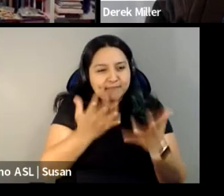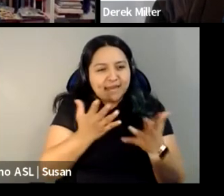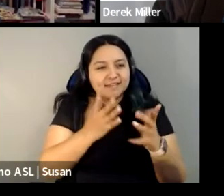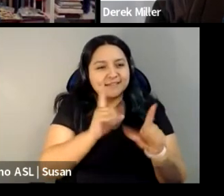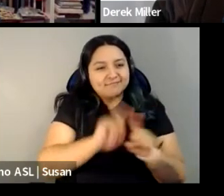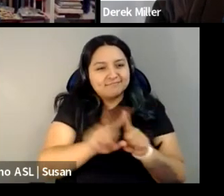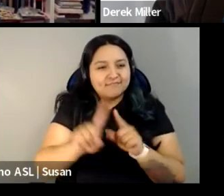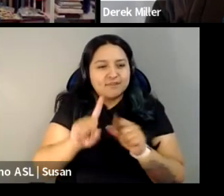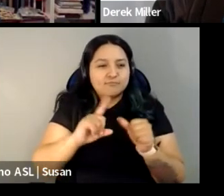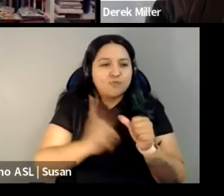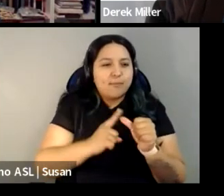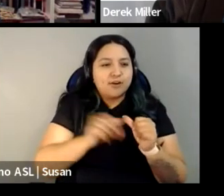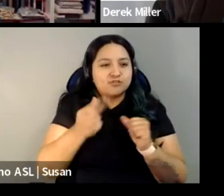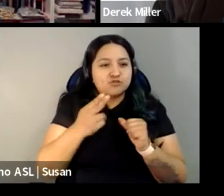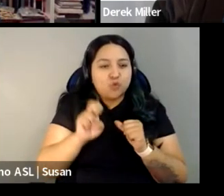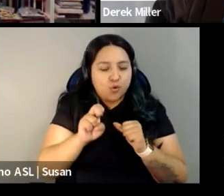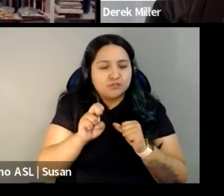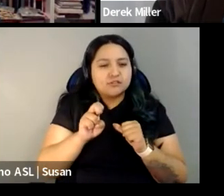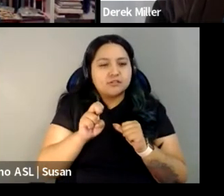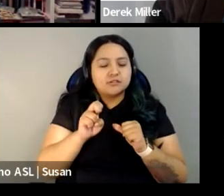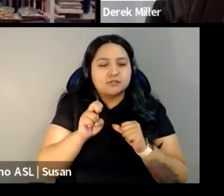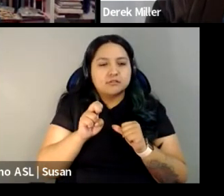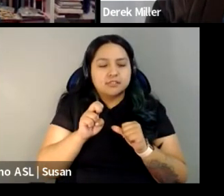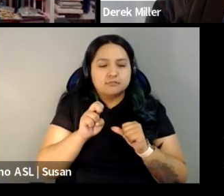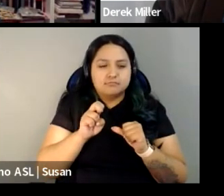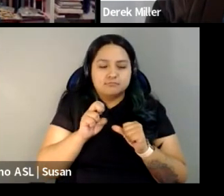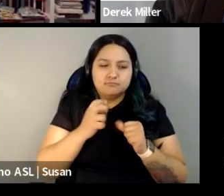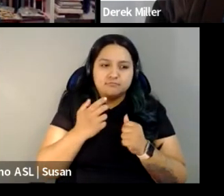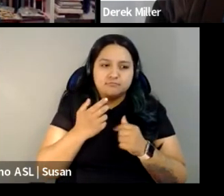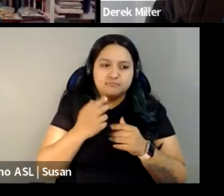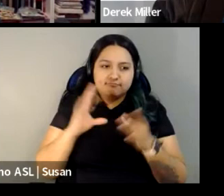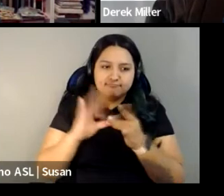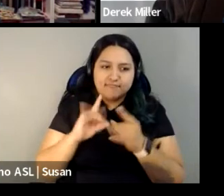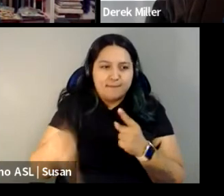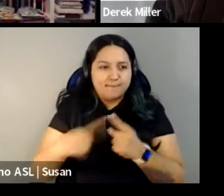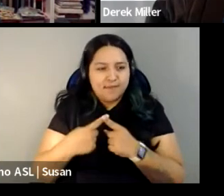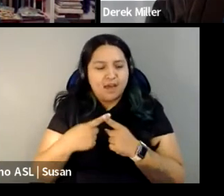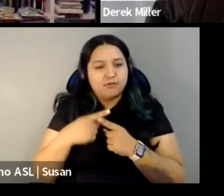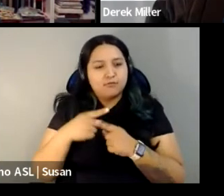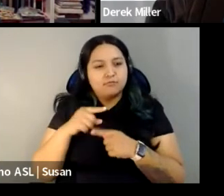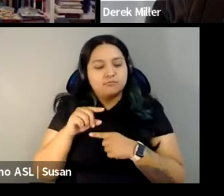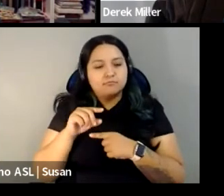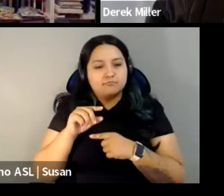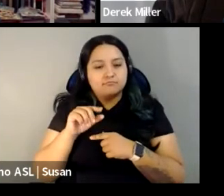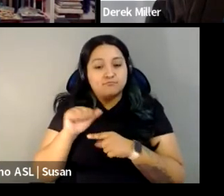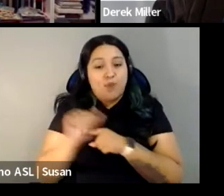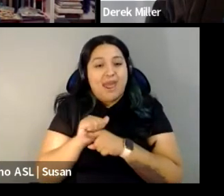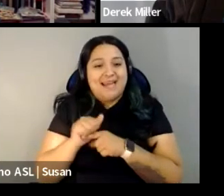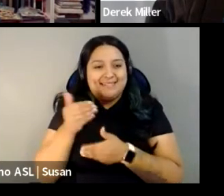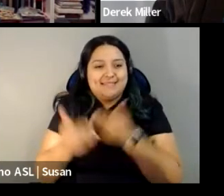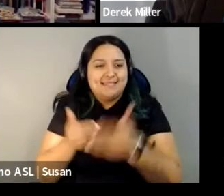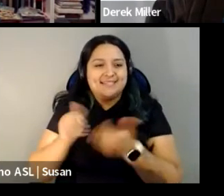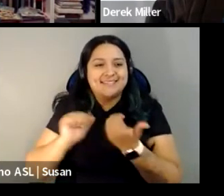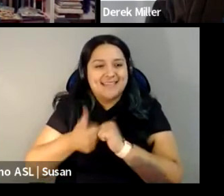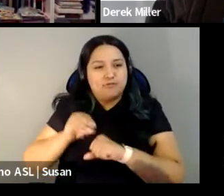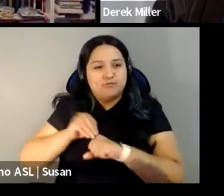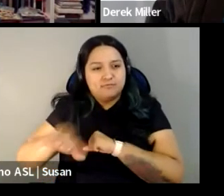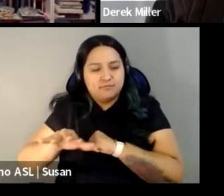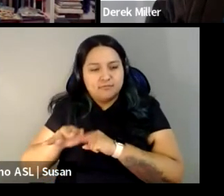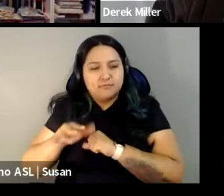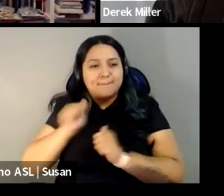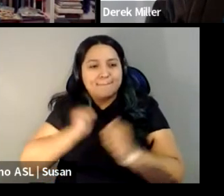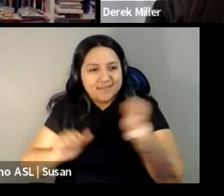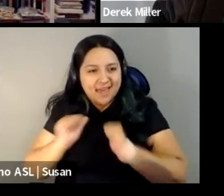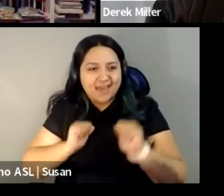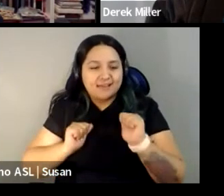calls these mediating businesses and practices, and shows us how they shape plays and performance, as well as playwrights' artistic